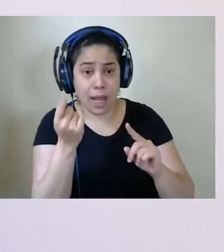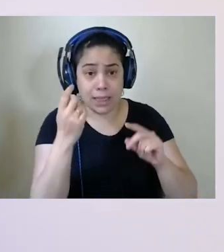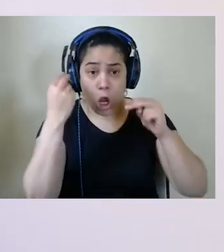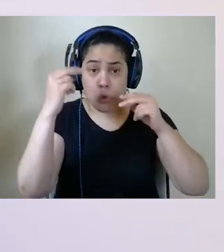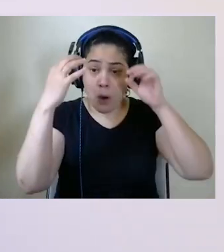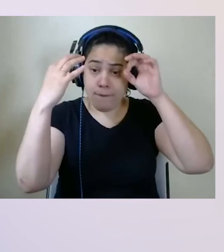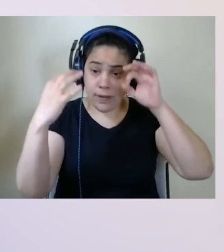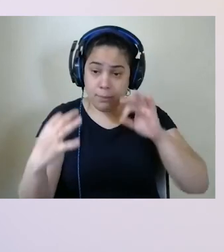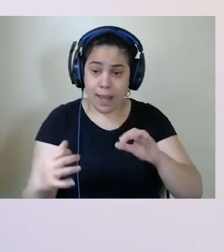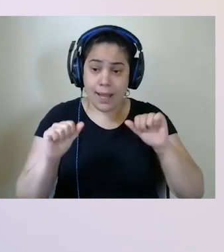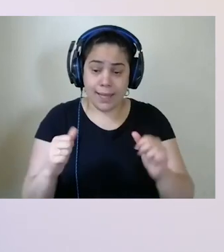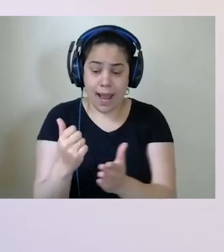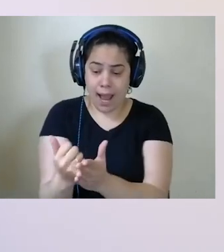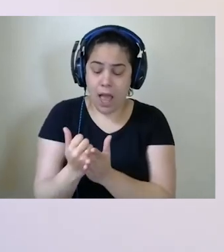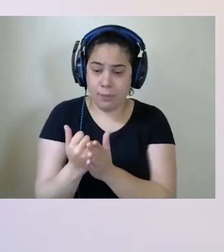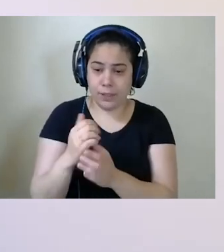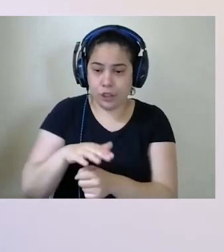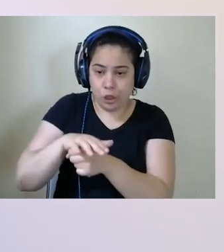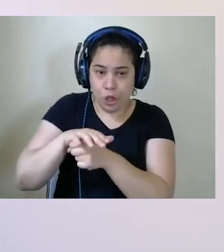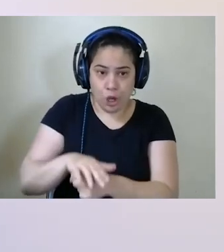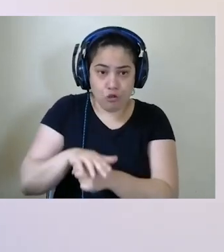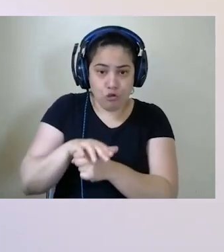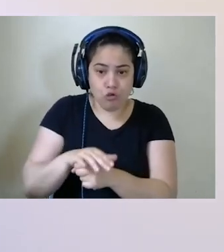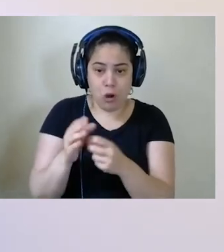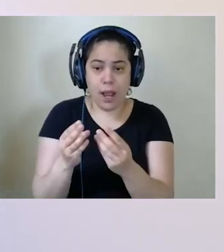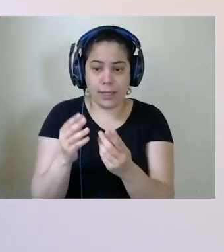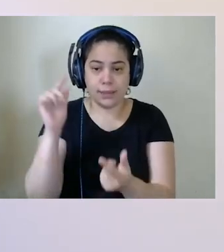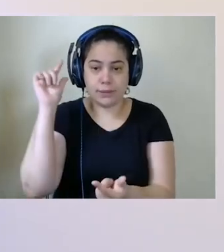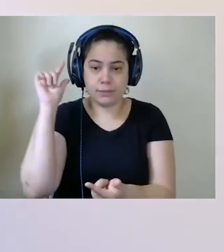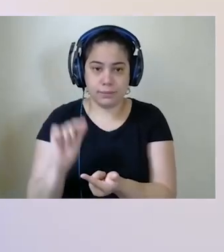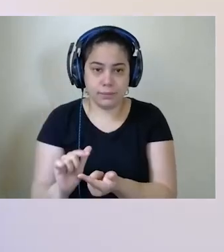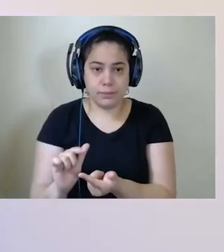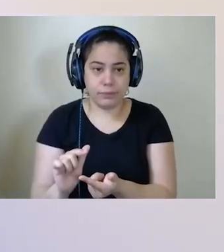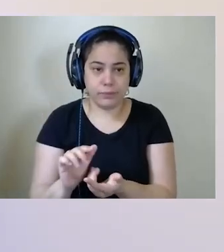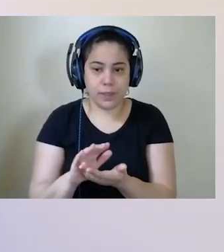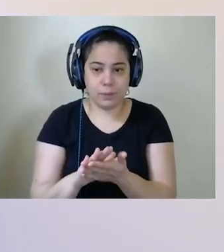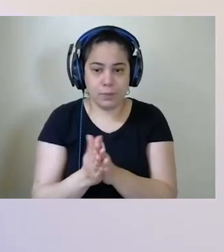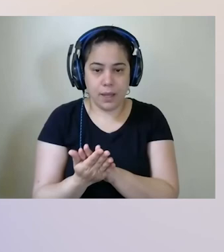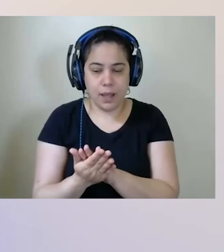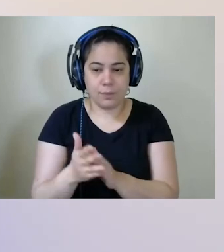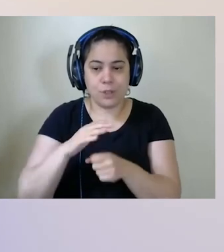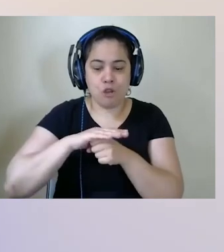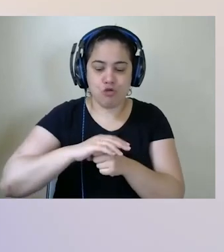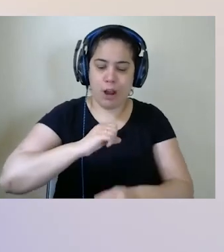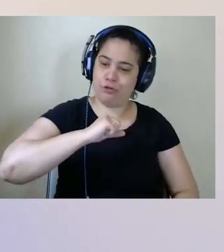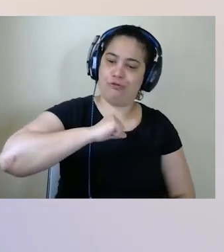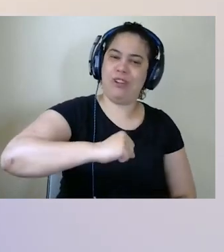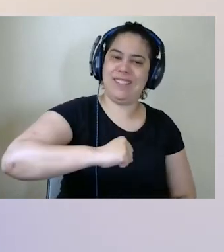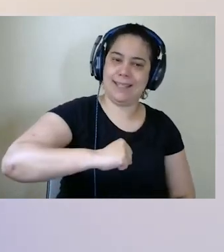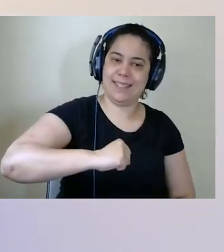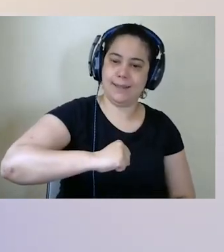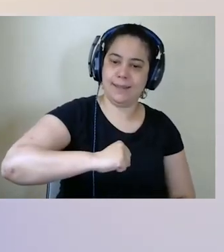most fundamental is a, it helps you to become stress resilient. So if